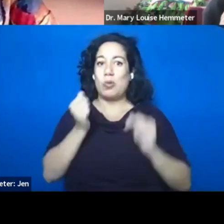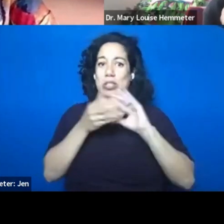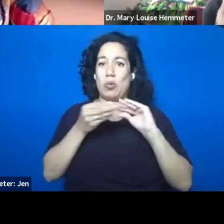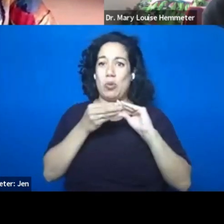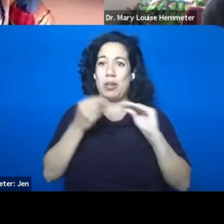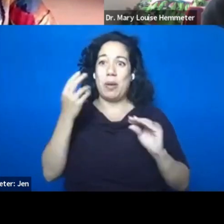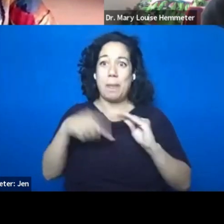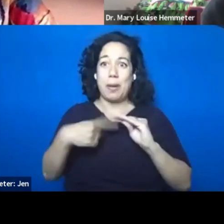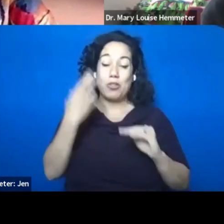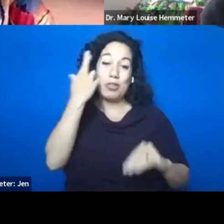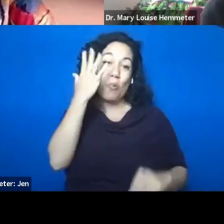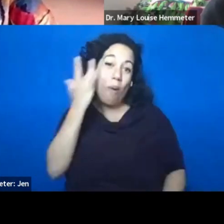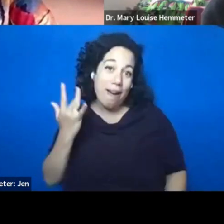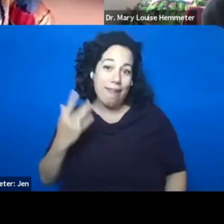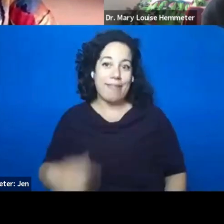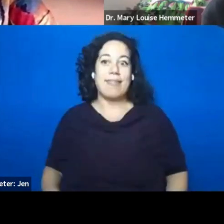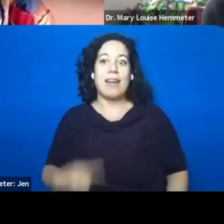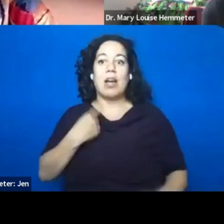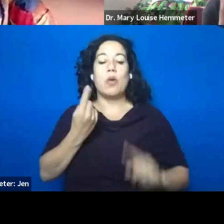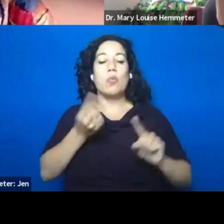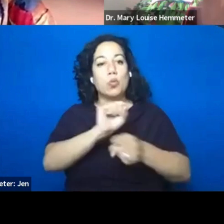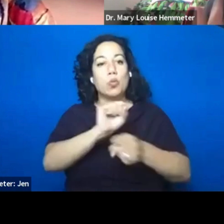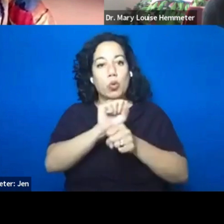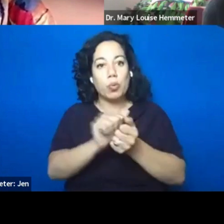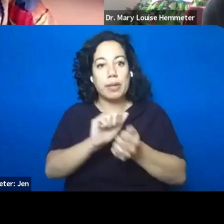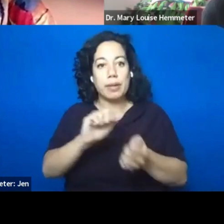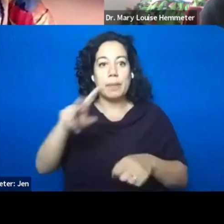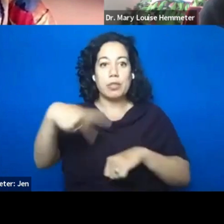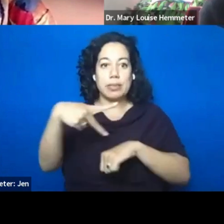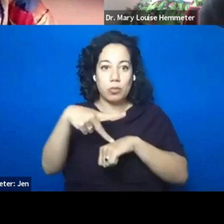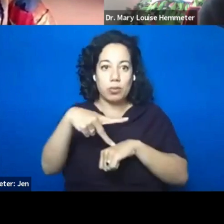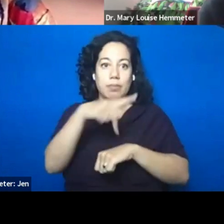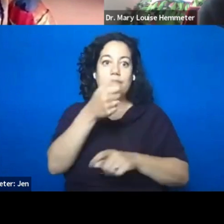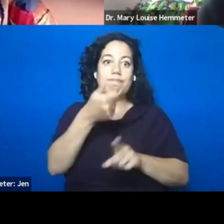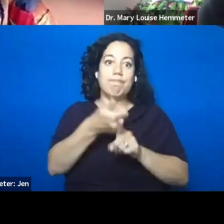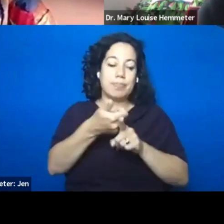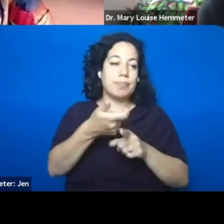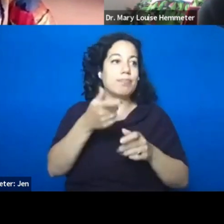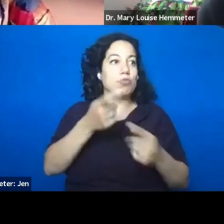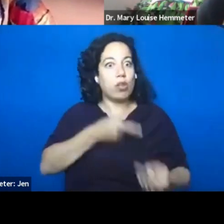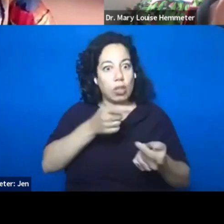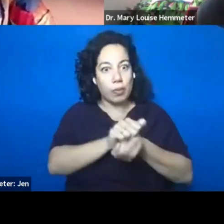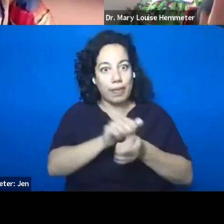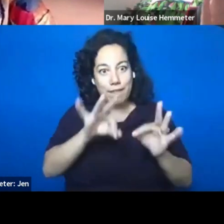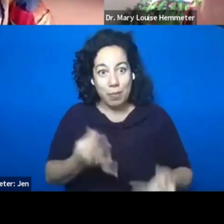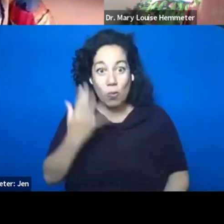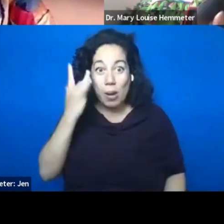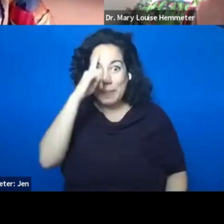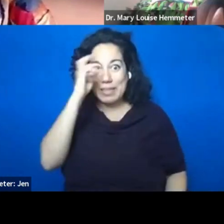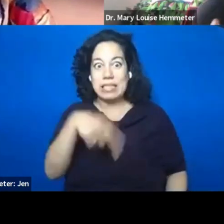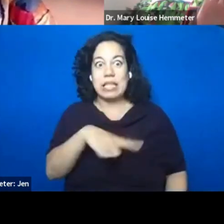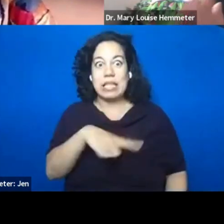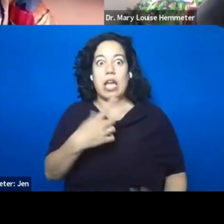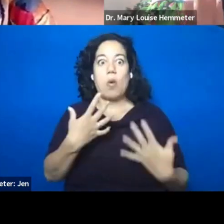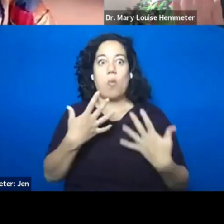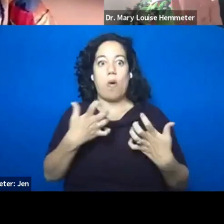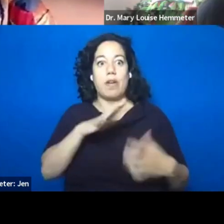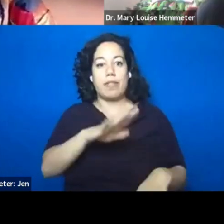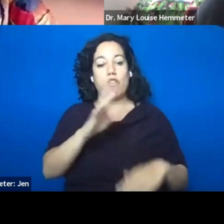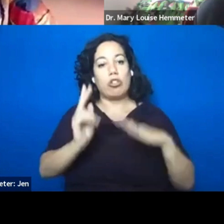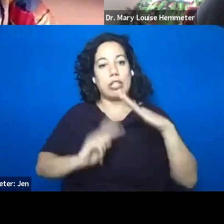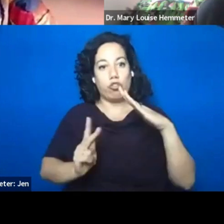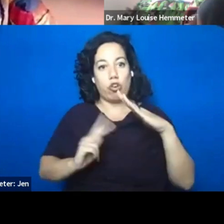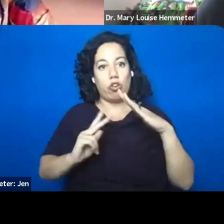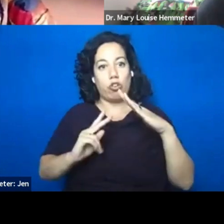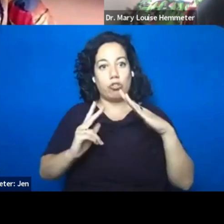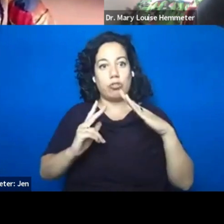is important. So I went to work with a principal who was having trouble with a family because they wanted their kindergartner